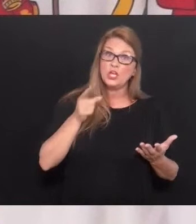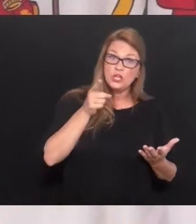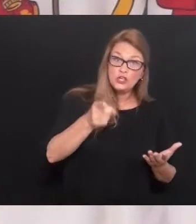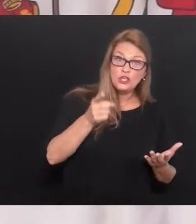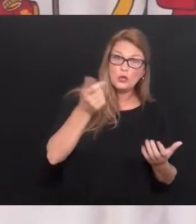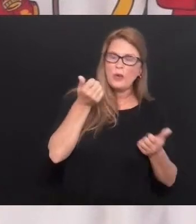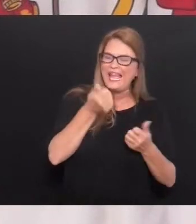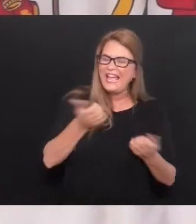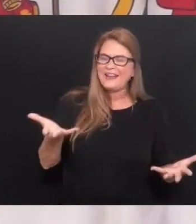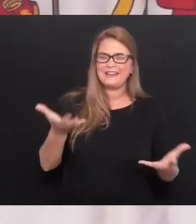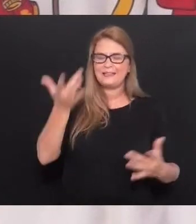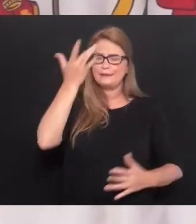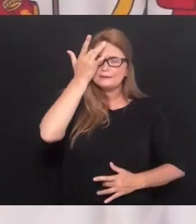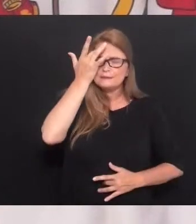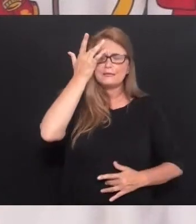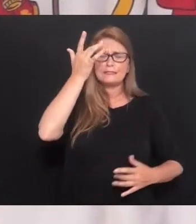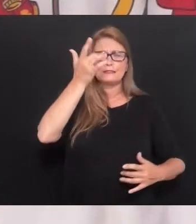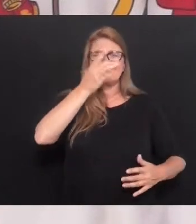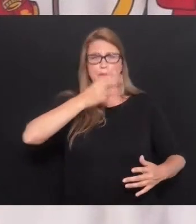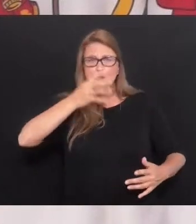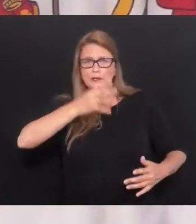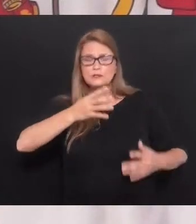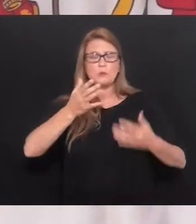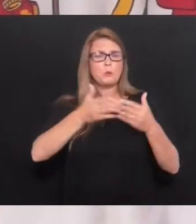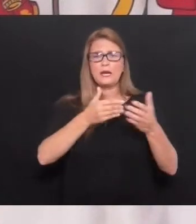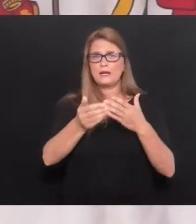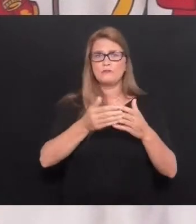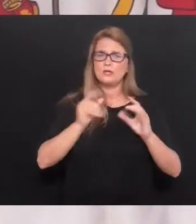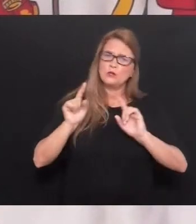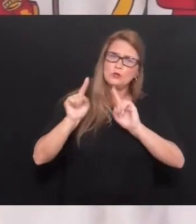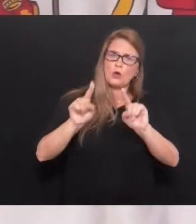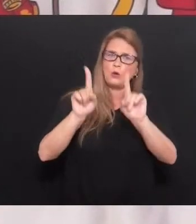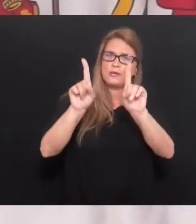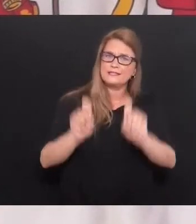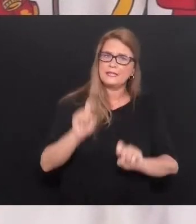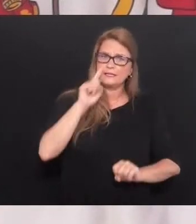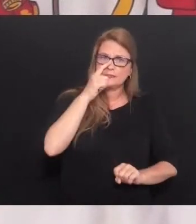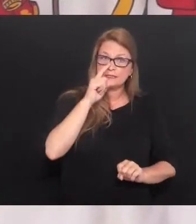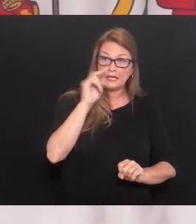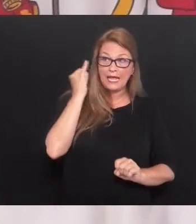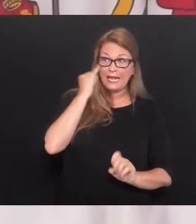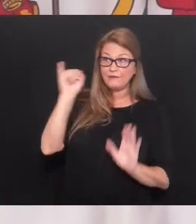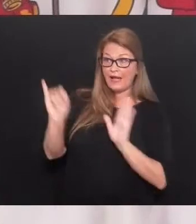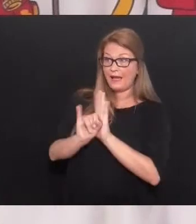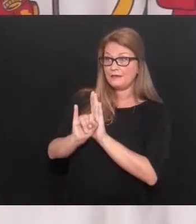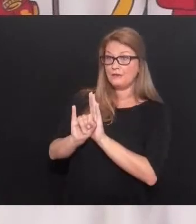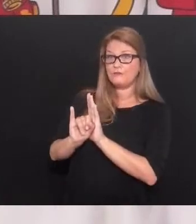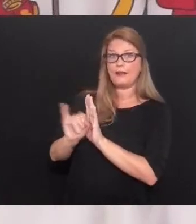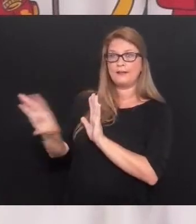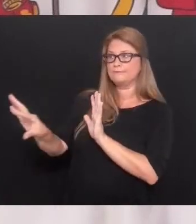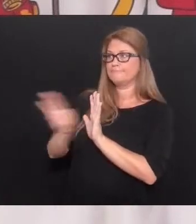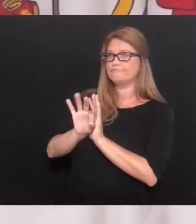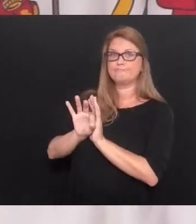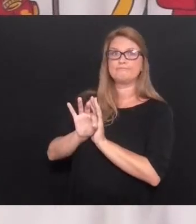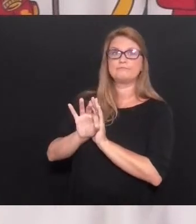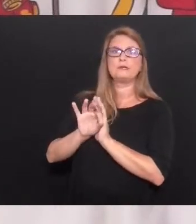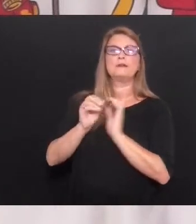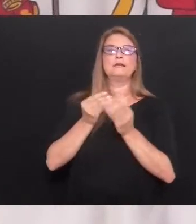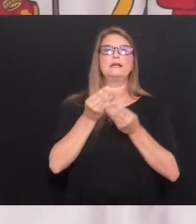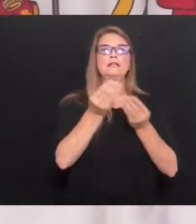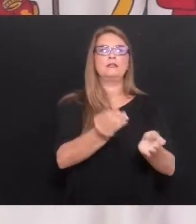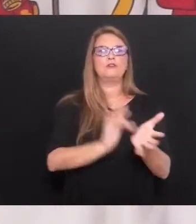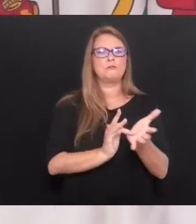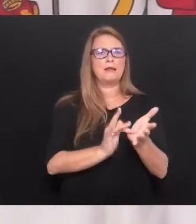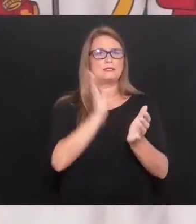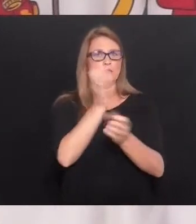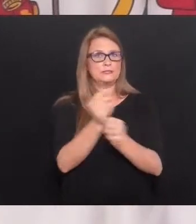have any symptoms, absolutely go get tested. If we catch it early, the antibodies will save your life. I tell people about